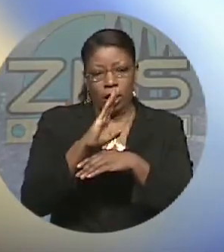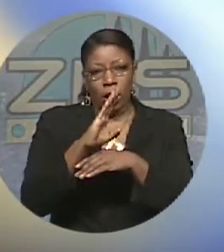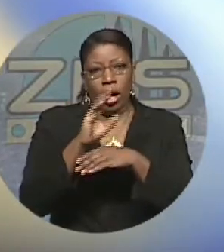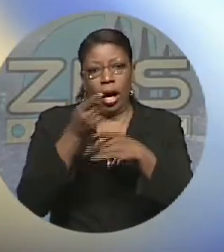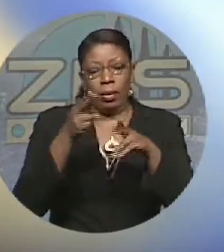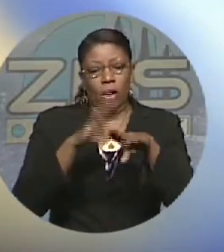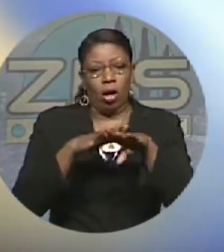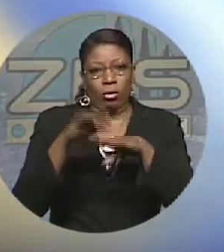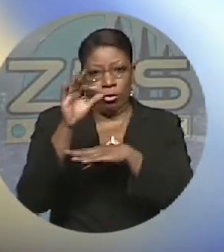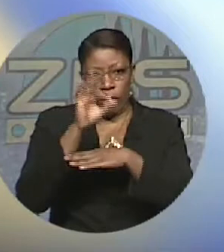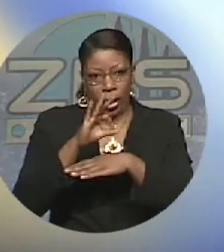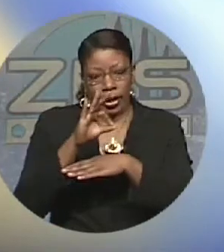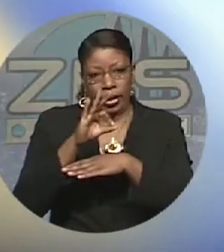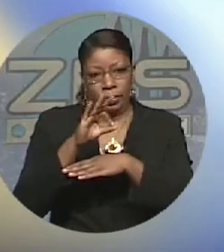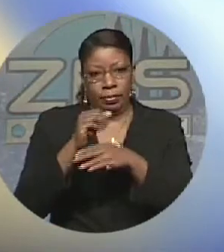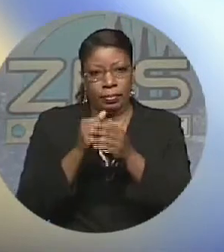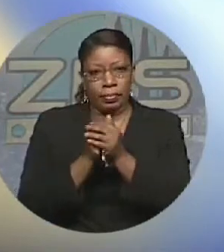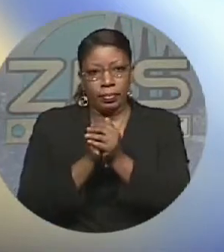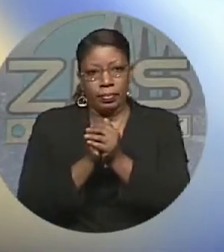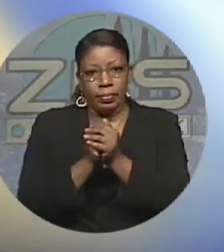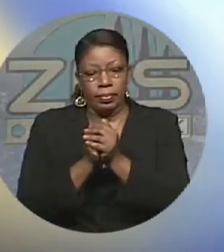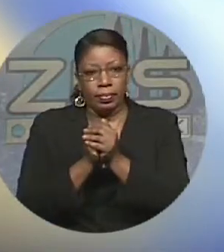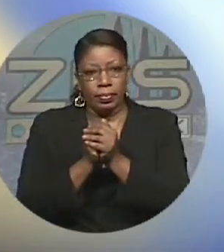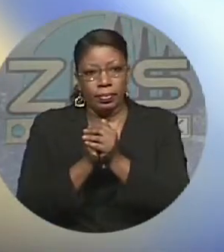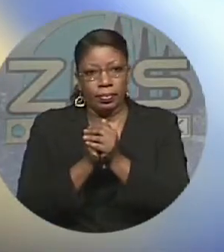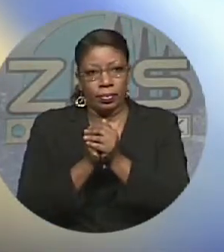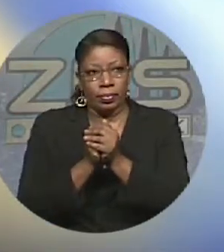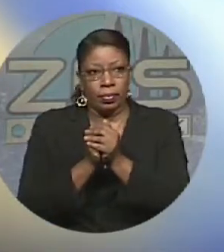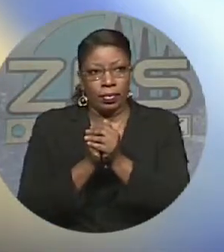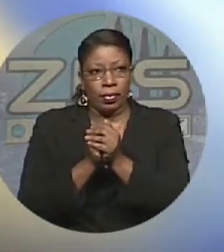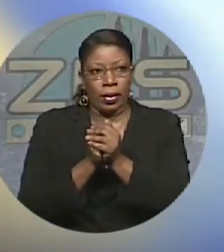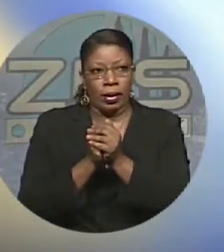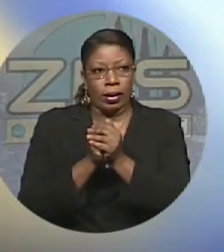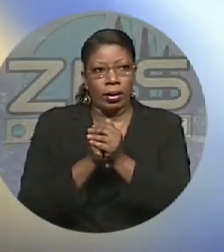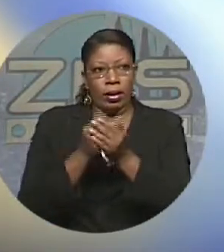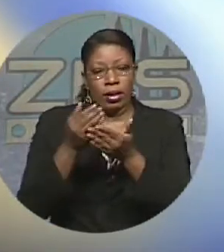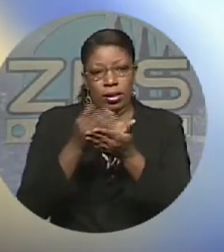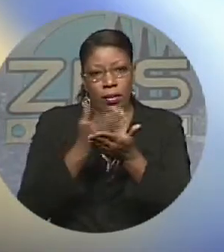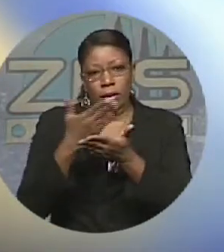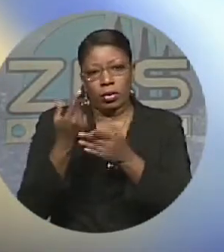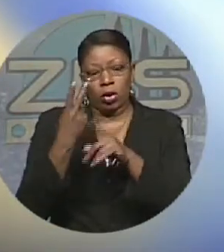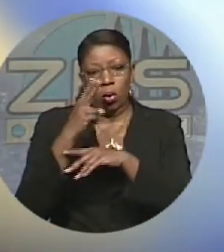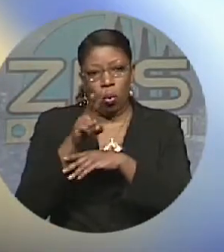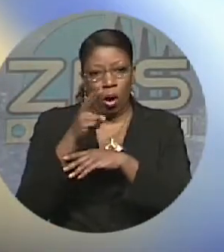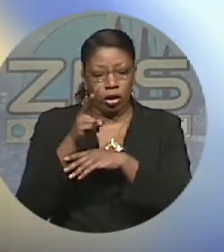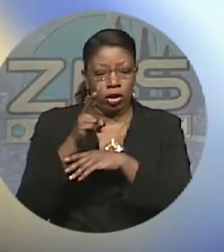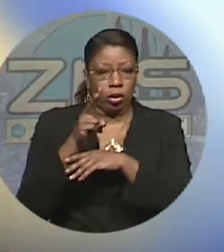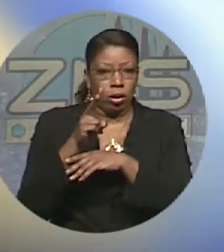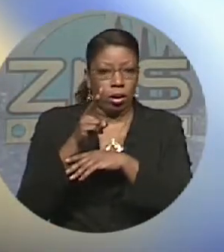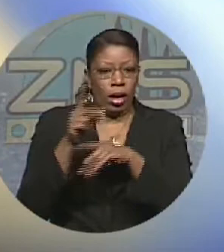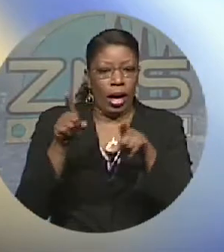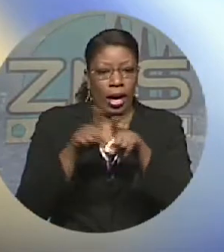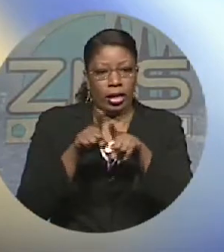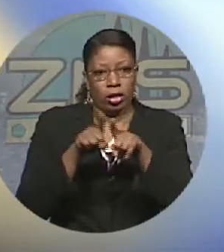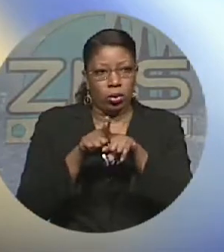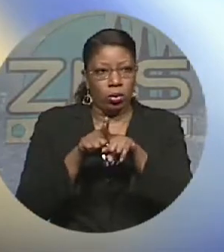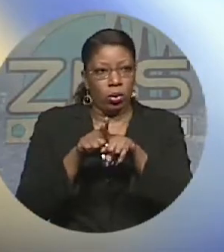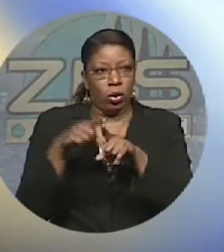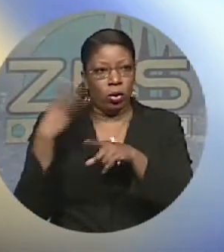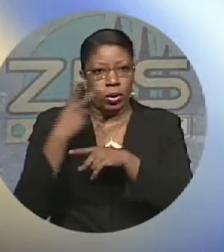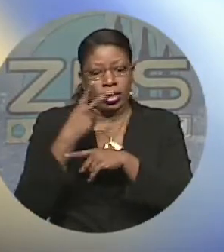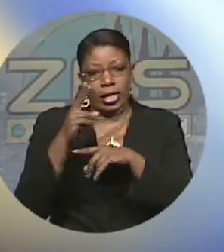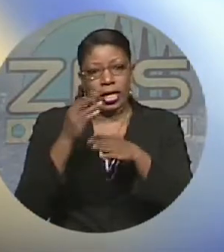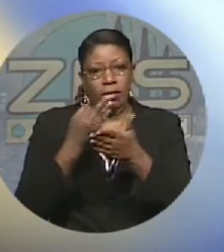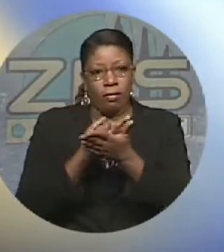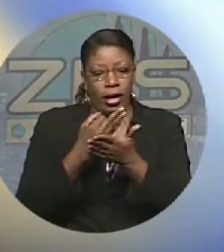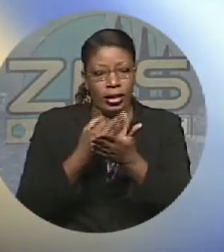of reorganizing its operations in the country. So, Keisha Candino, certainly something to watch and to monitor as we see the